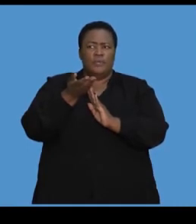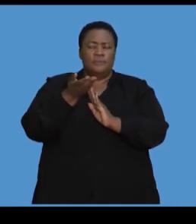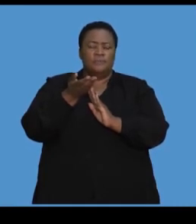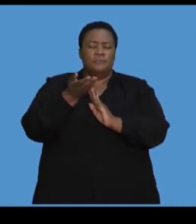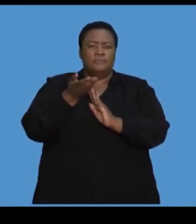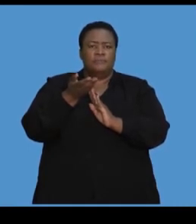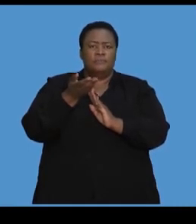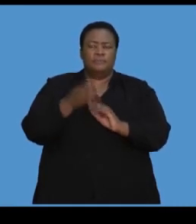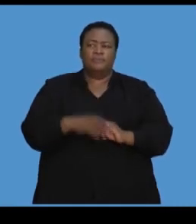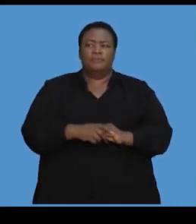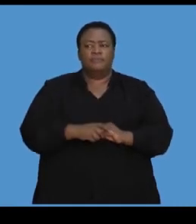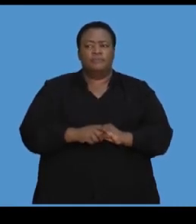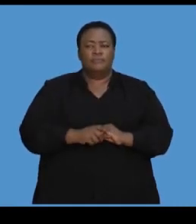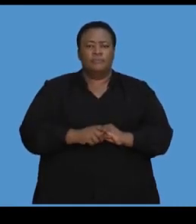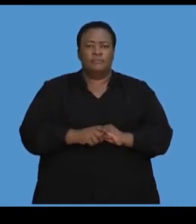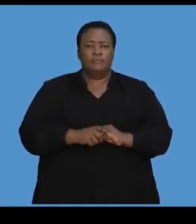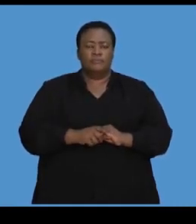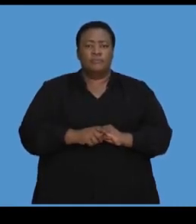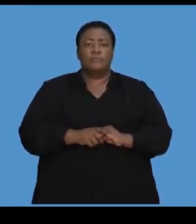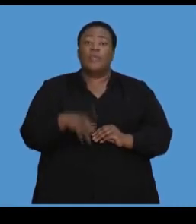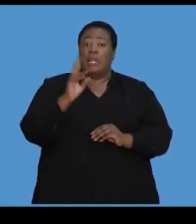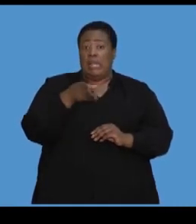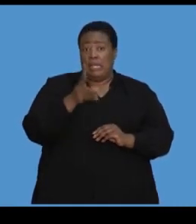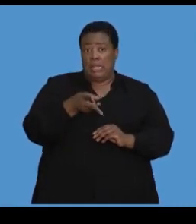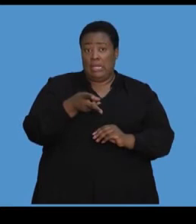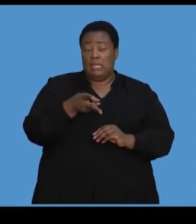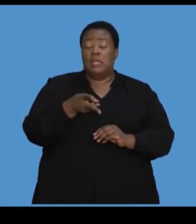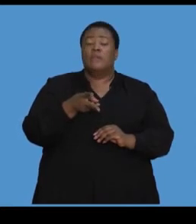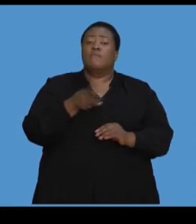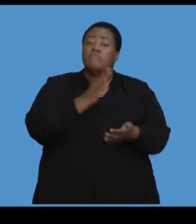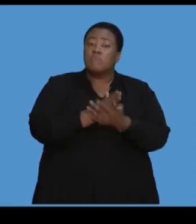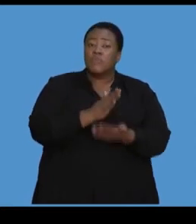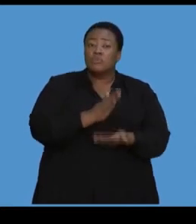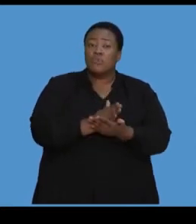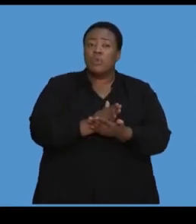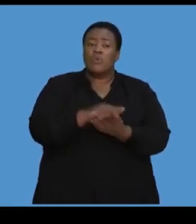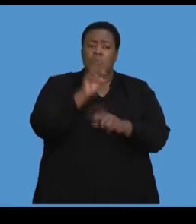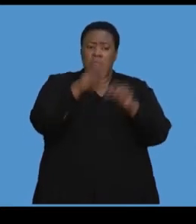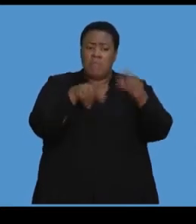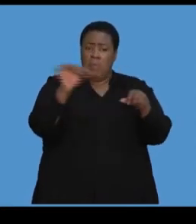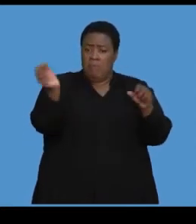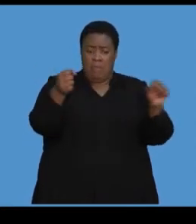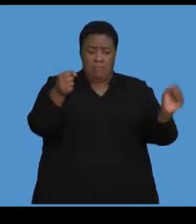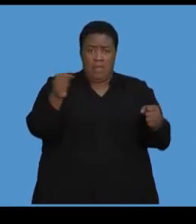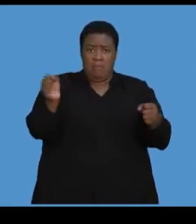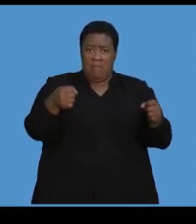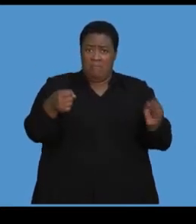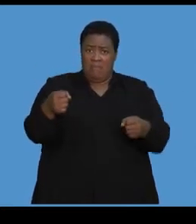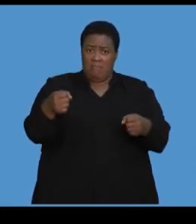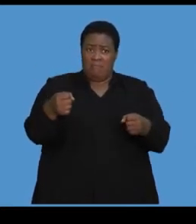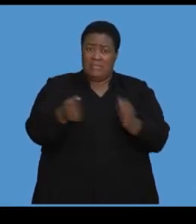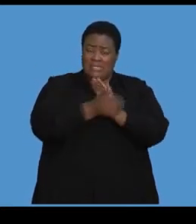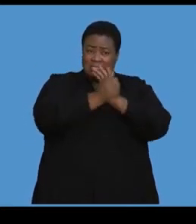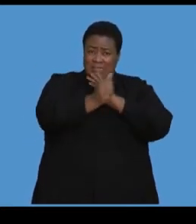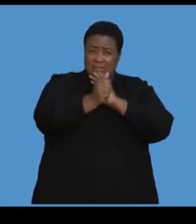the fiscal and the monetary policy there. Right, number 2, ensuring that proper human capital